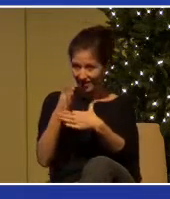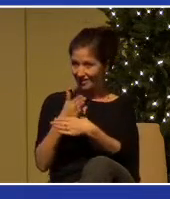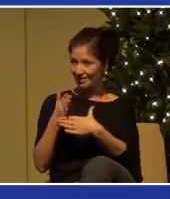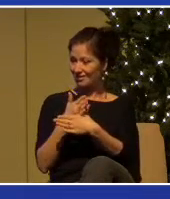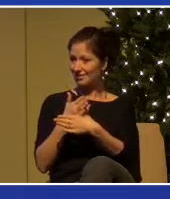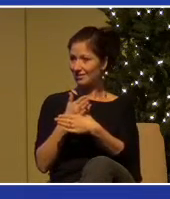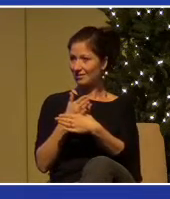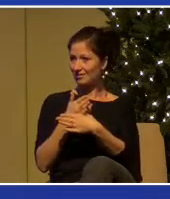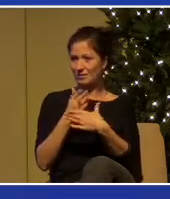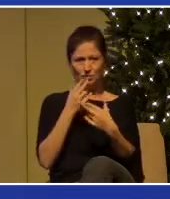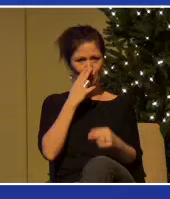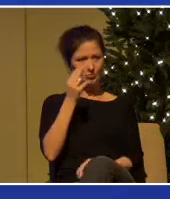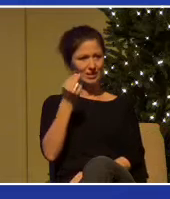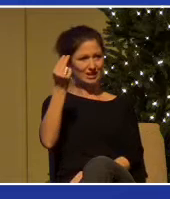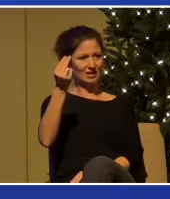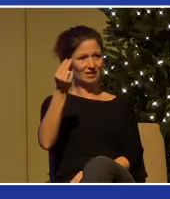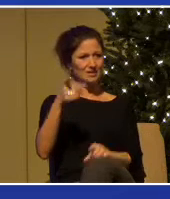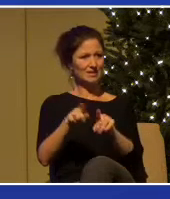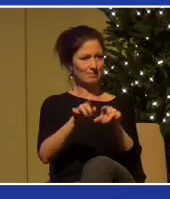unique.